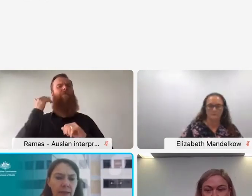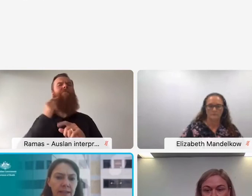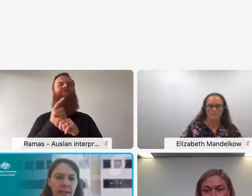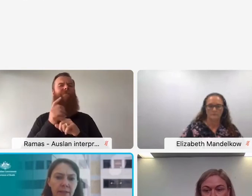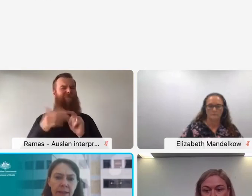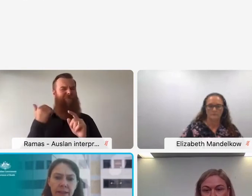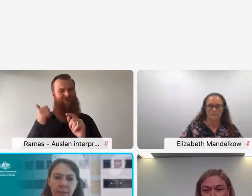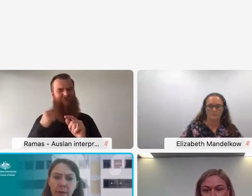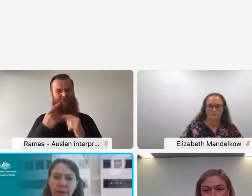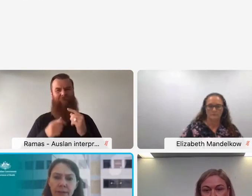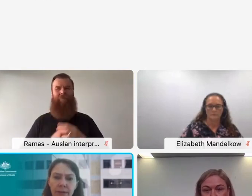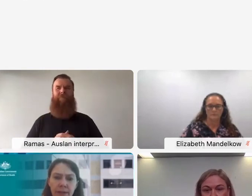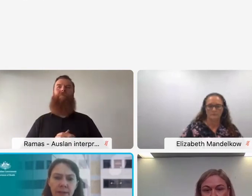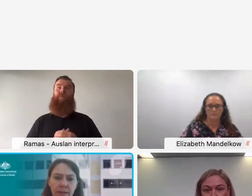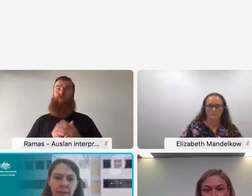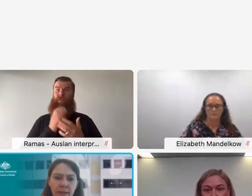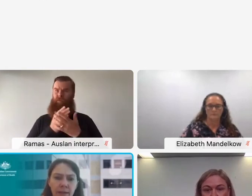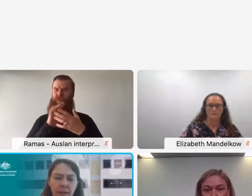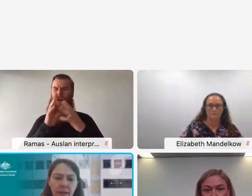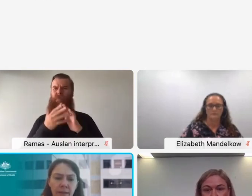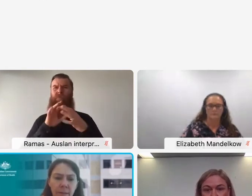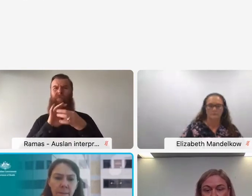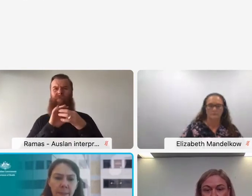that relates to the visa process.